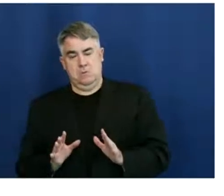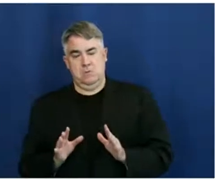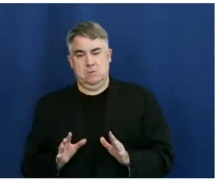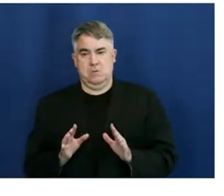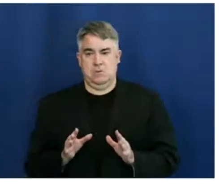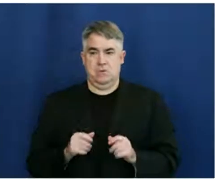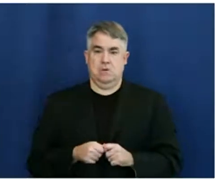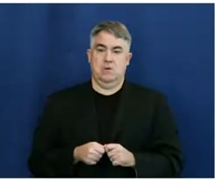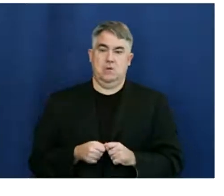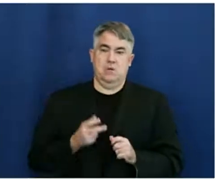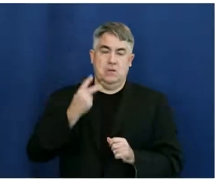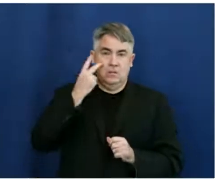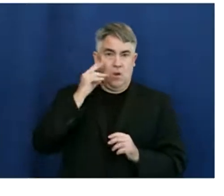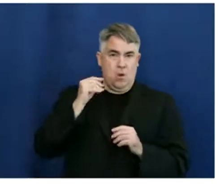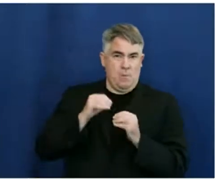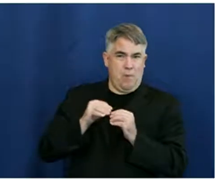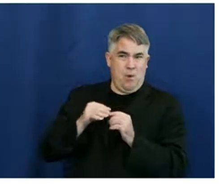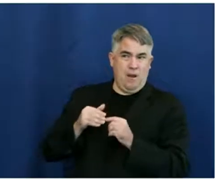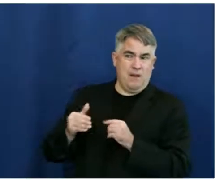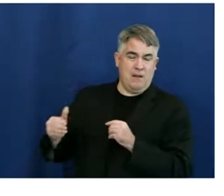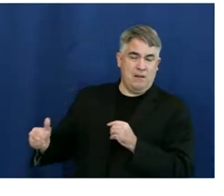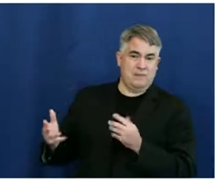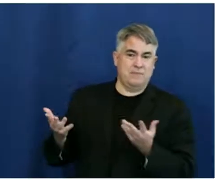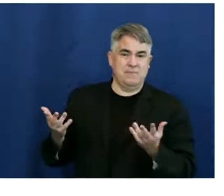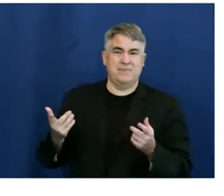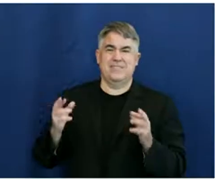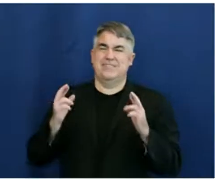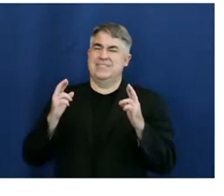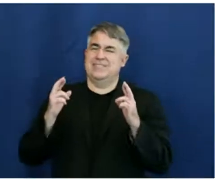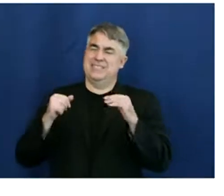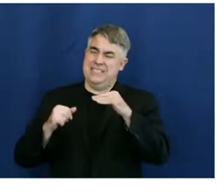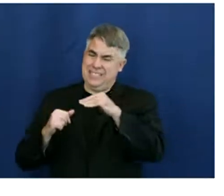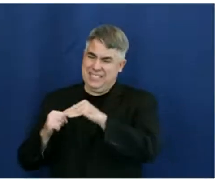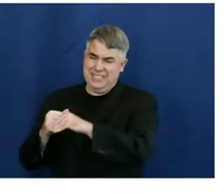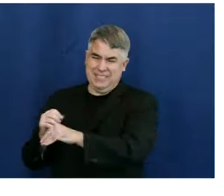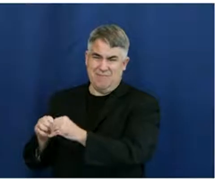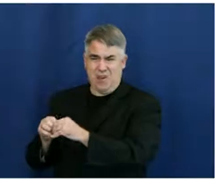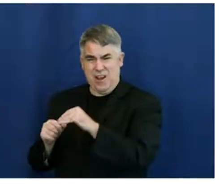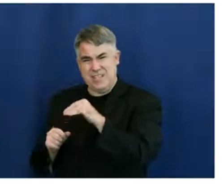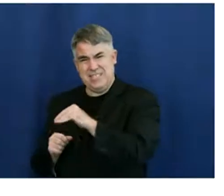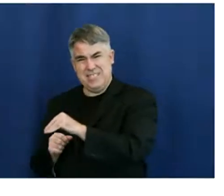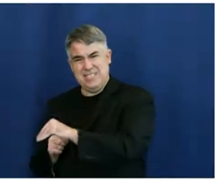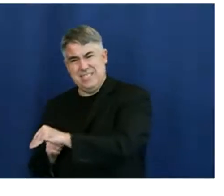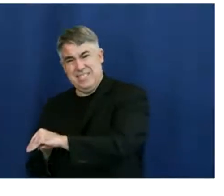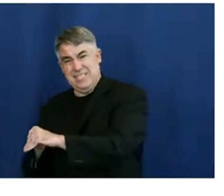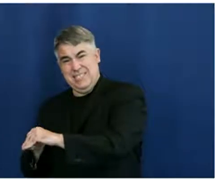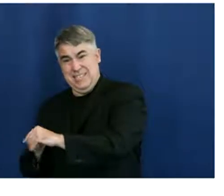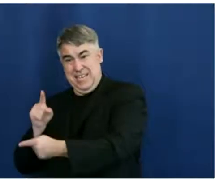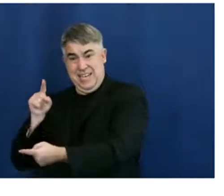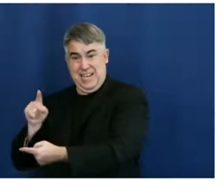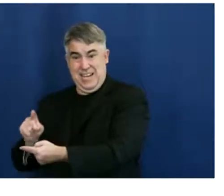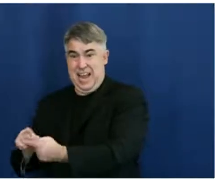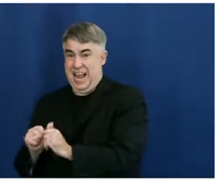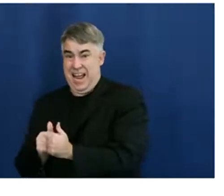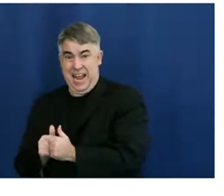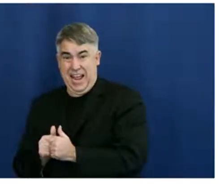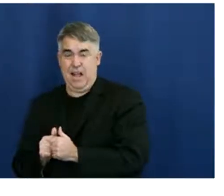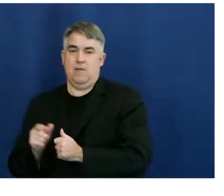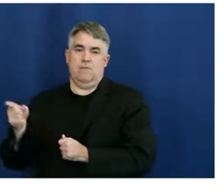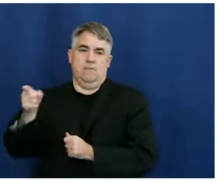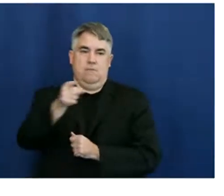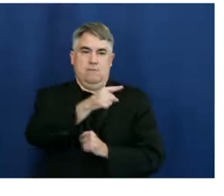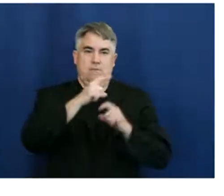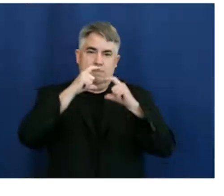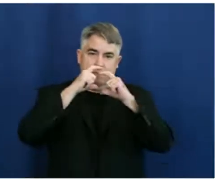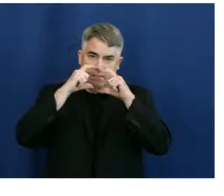where this goes, but we are hopeful that people continue to understand the actions that brought our case counts down are the actions we need to continue our case